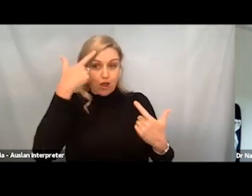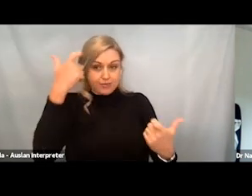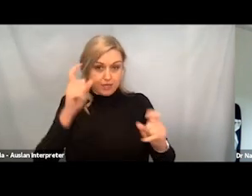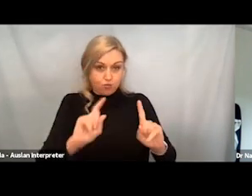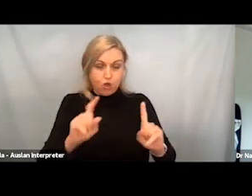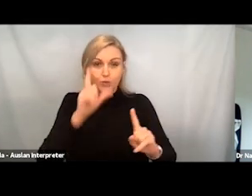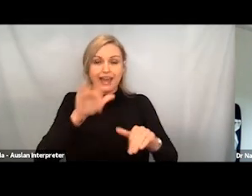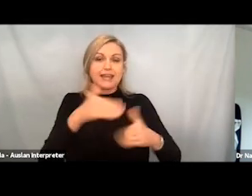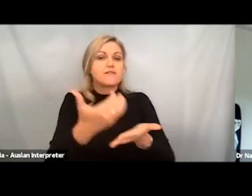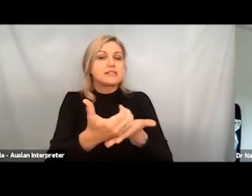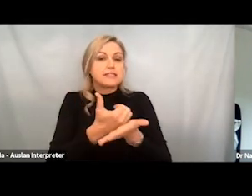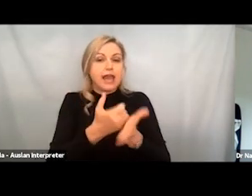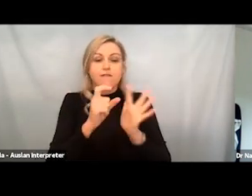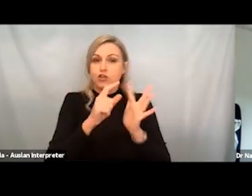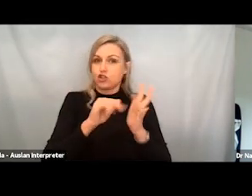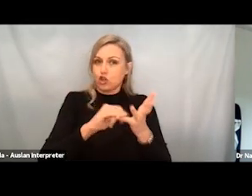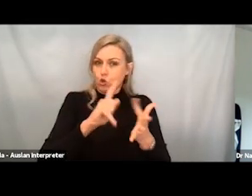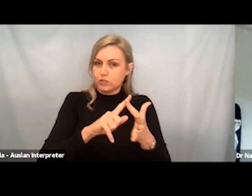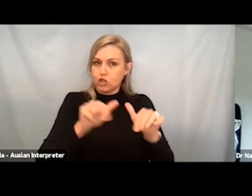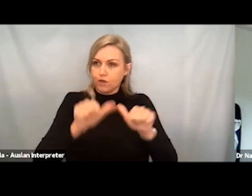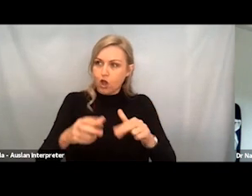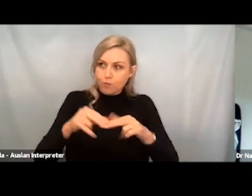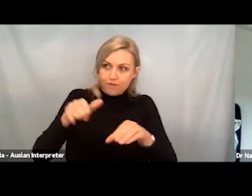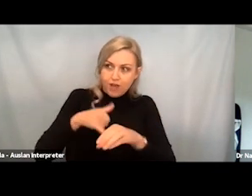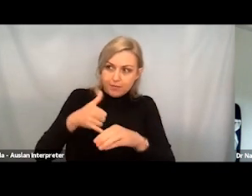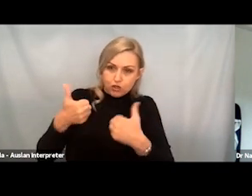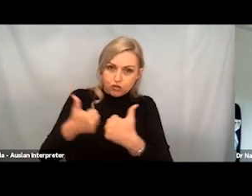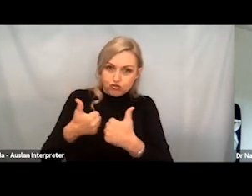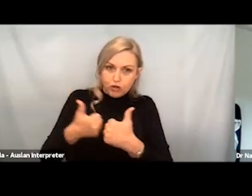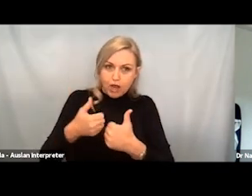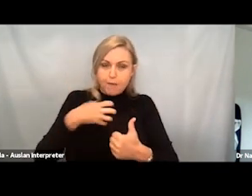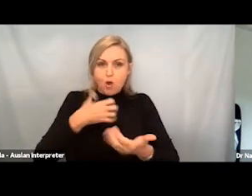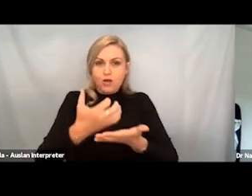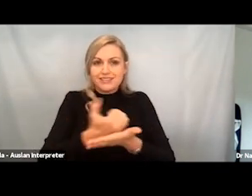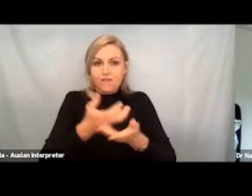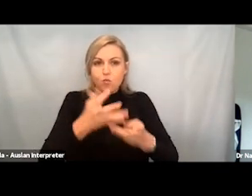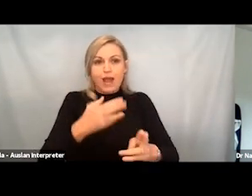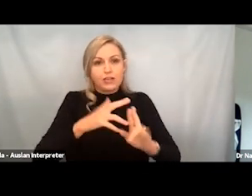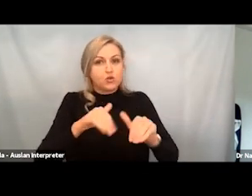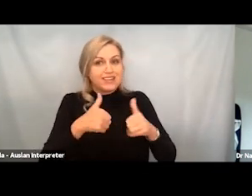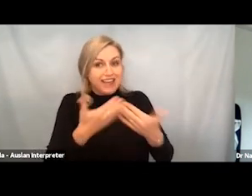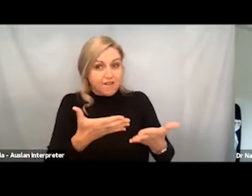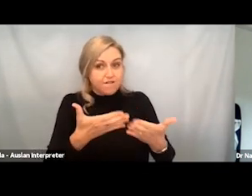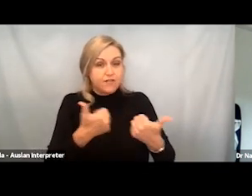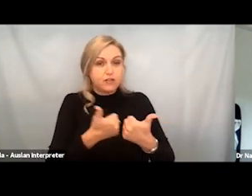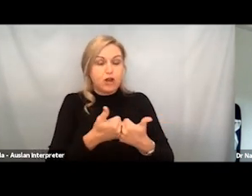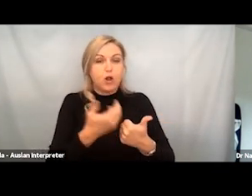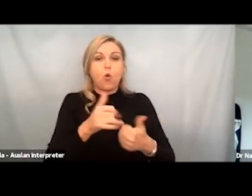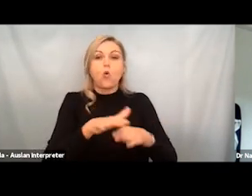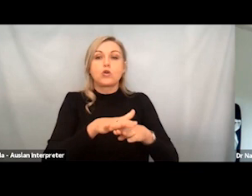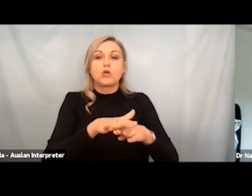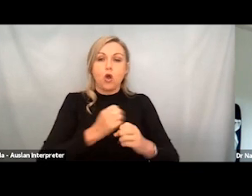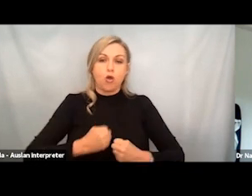safer dose, a confirmed dose with a pharmaceutical drug, perhaps a safer route of administration, or at least a slow onset route